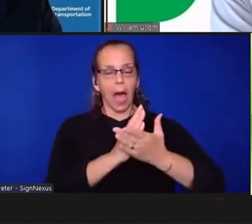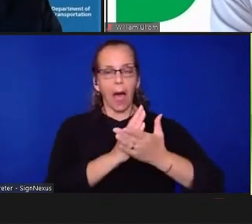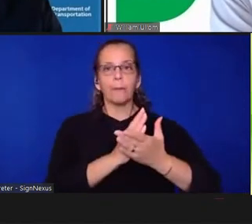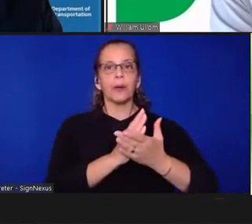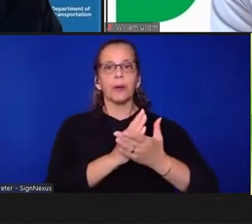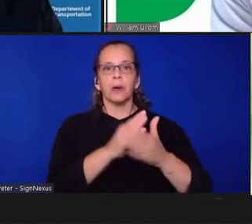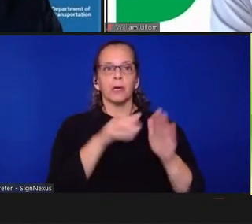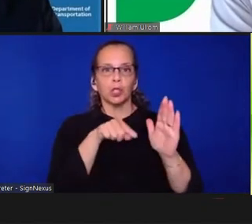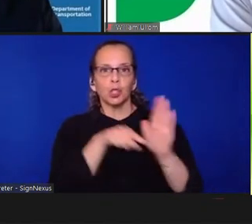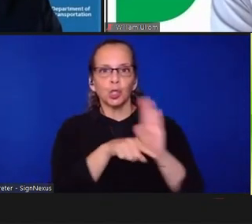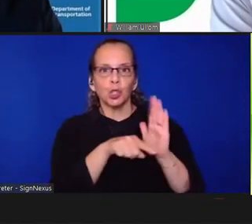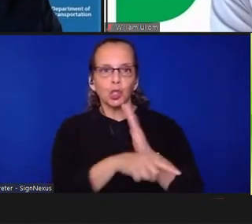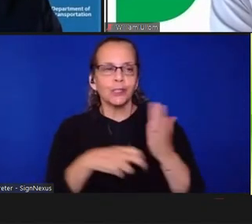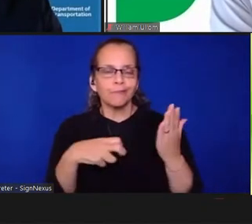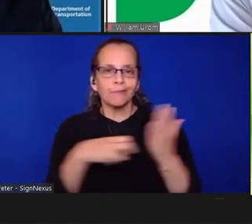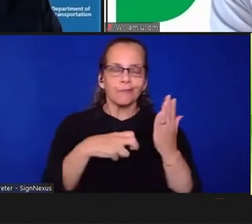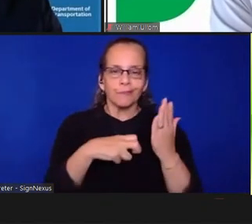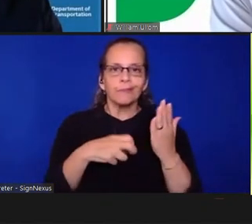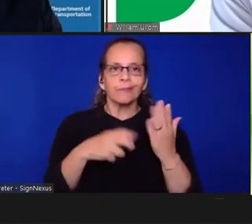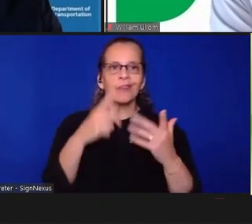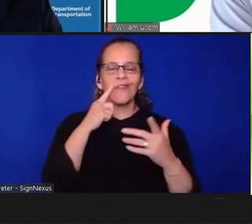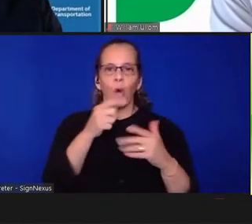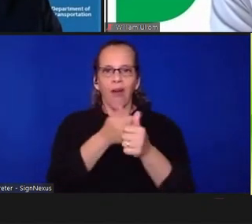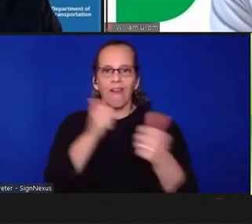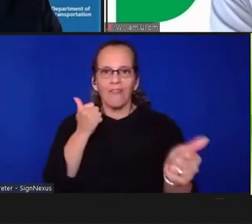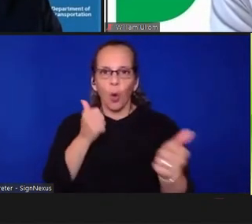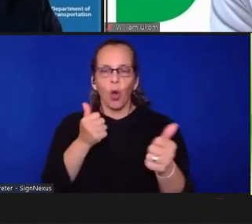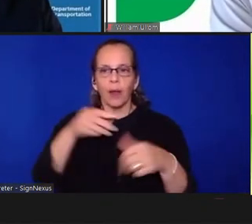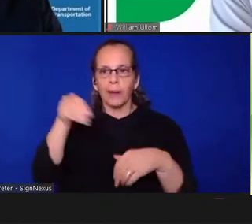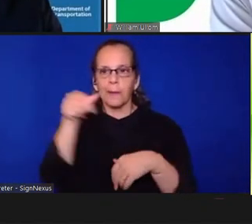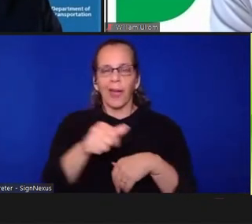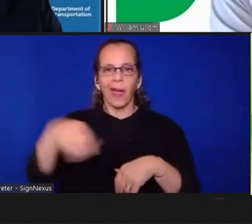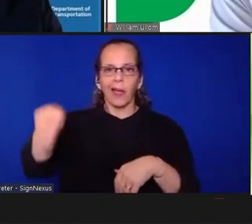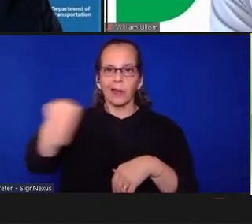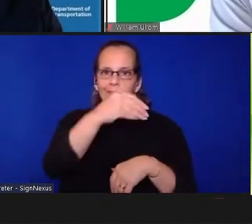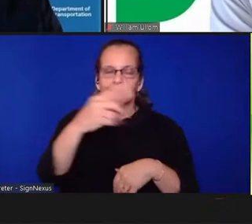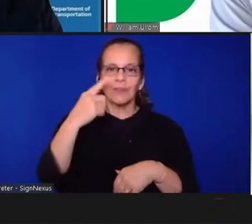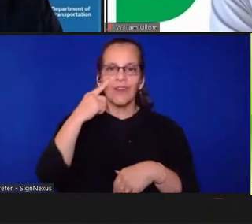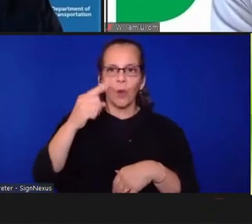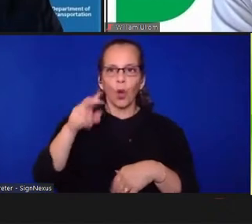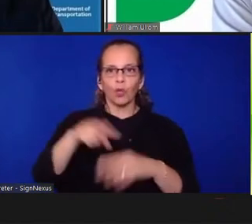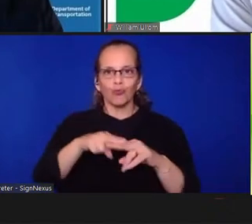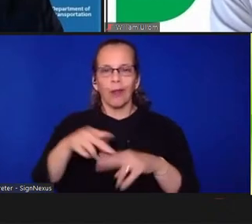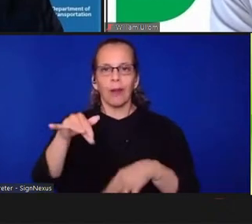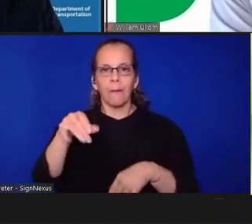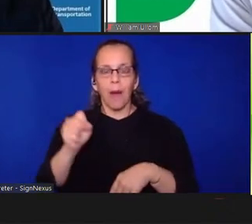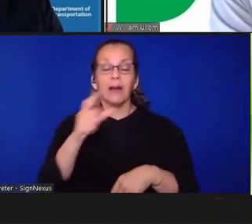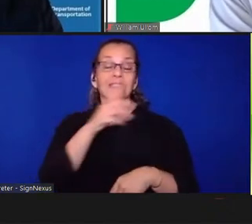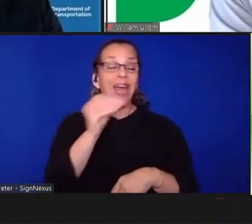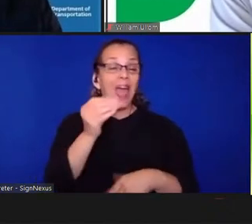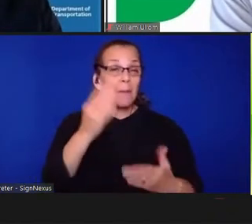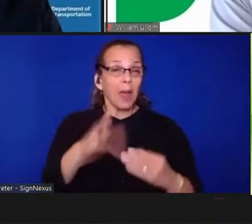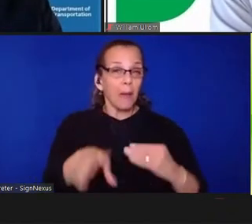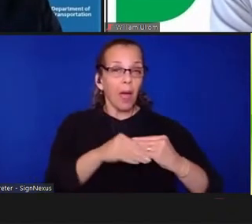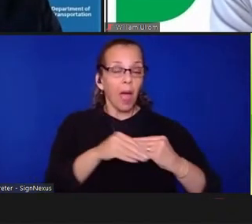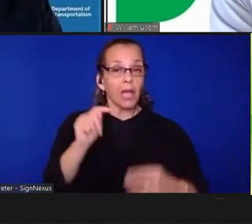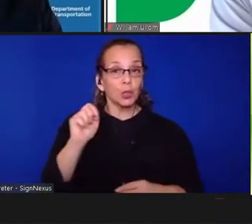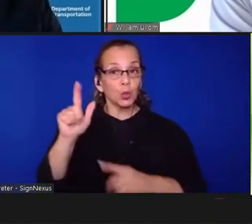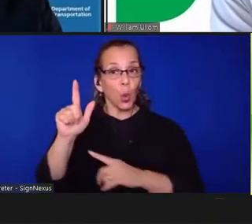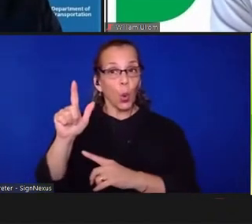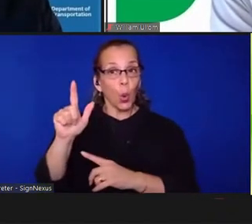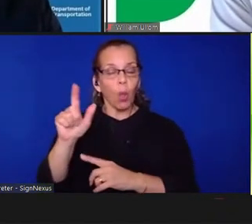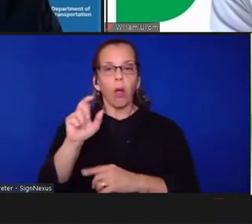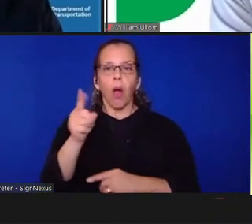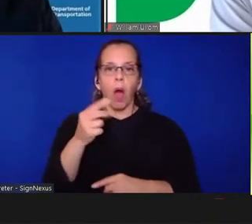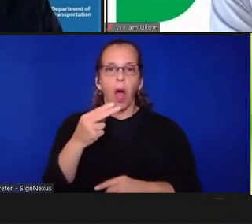quoted as costing the MTA approximately 400 million per year the MTA should also place the toll if they do do the tolls just on Uber and